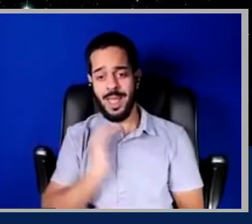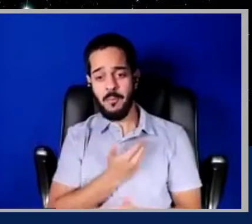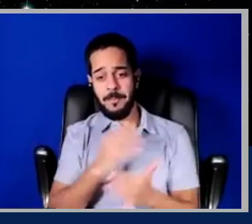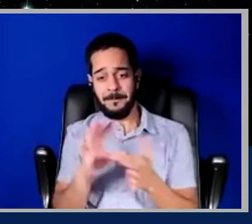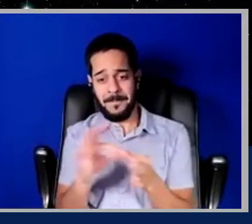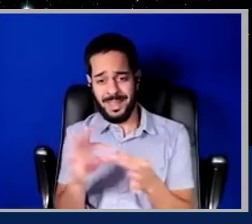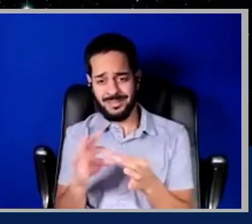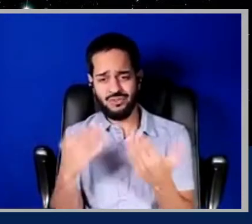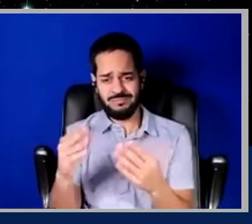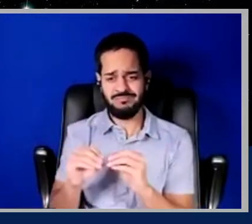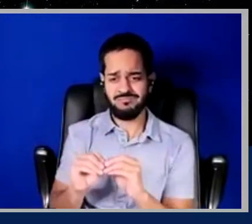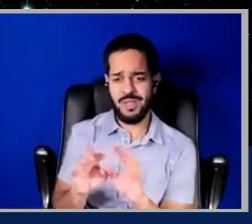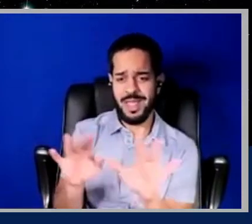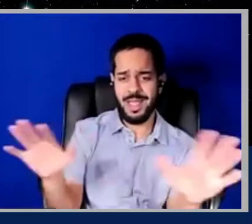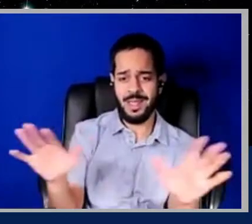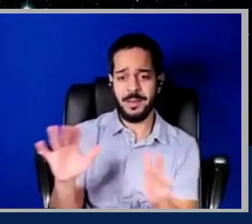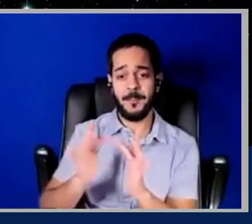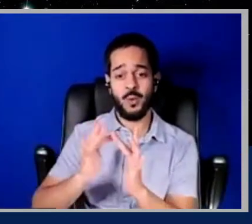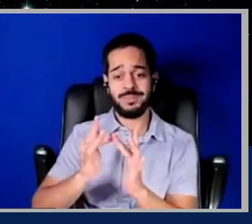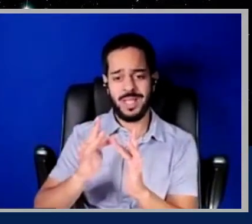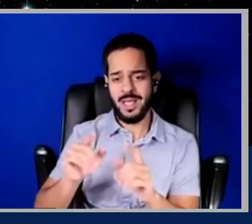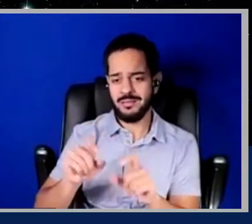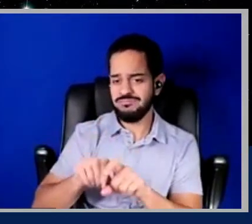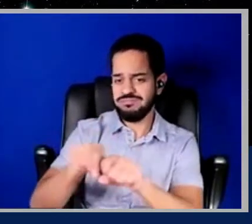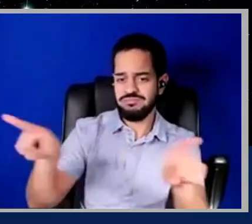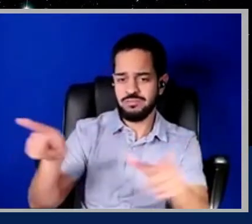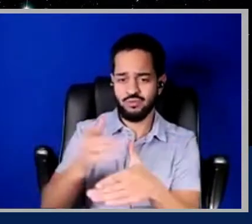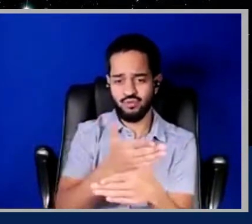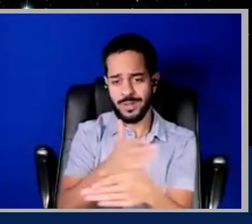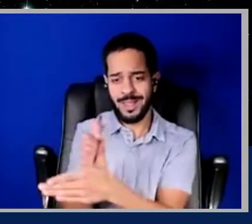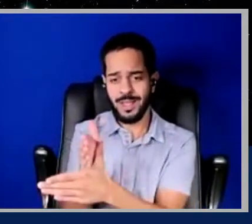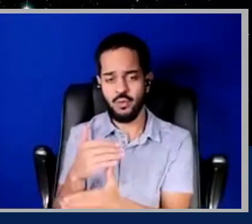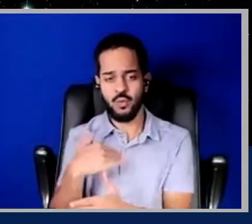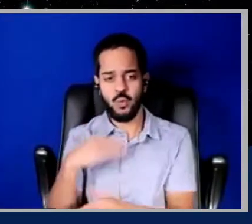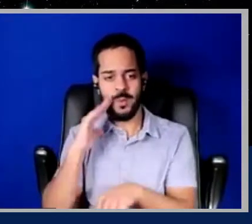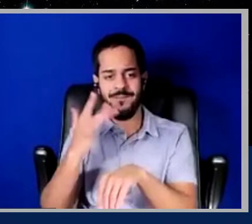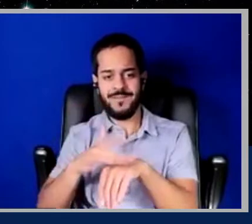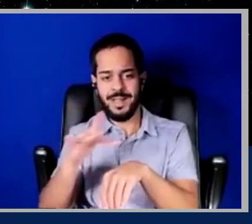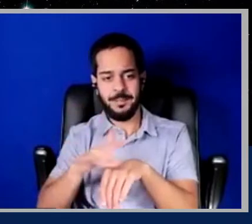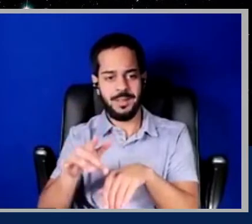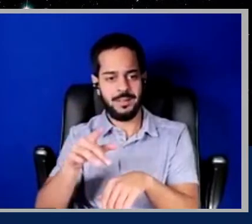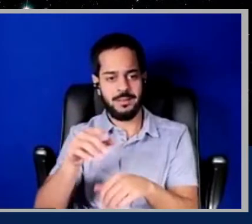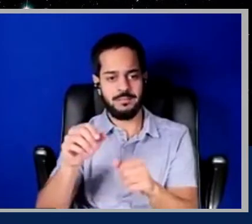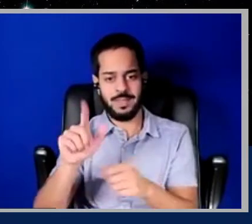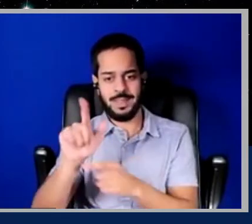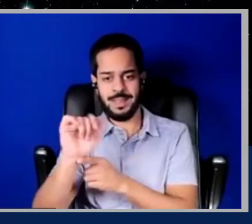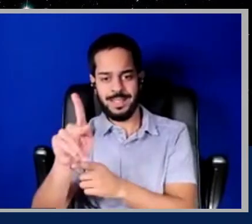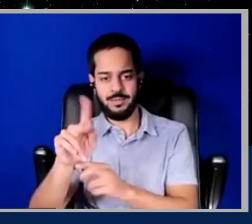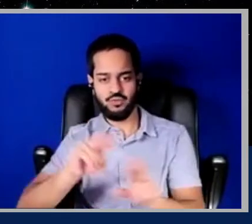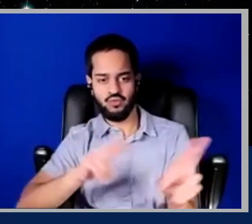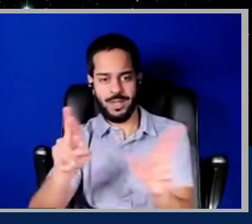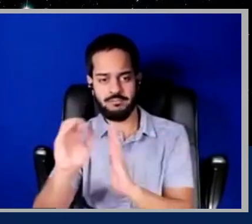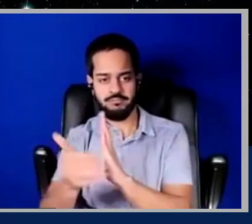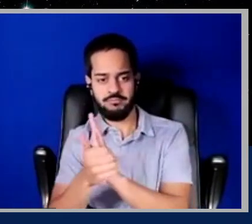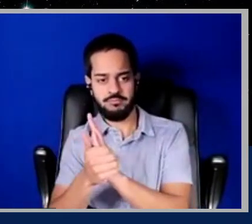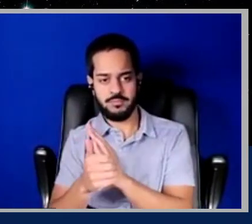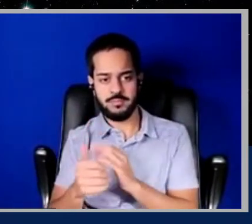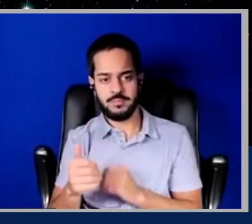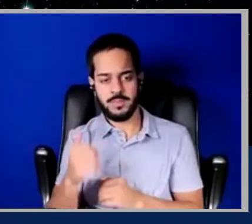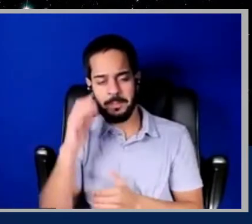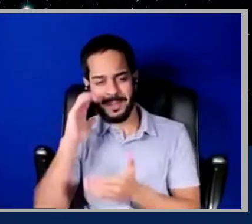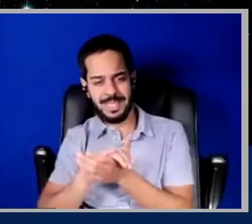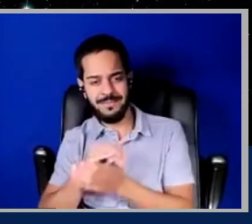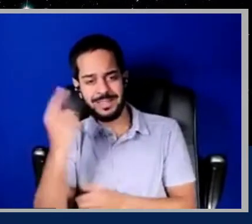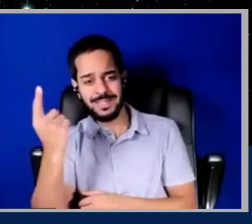around. This will be available as a VOD in all the different places. So if you want to link to some people, I saw somebody saying that they want to share this stream